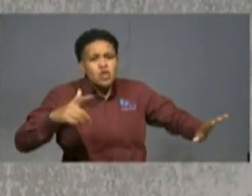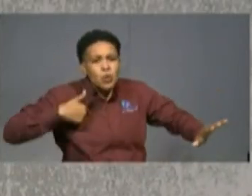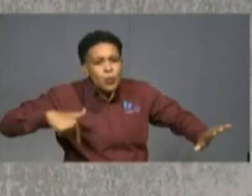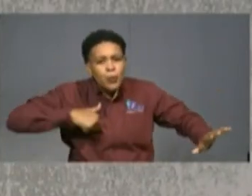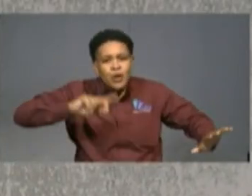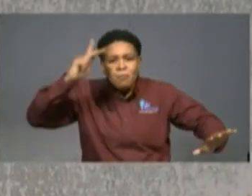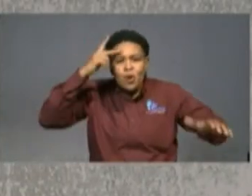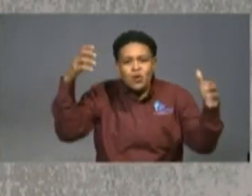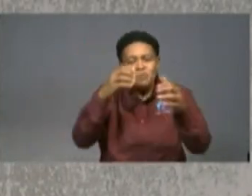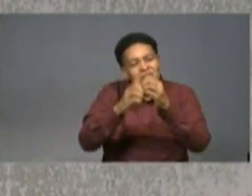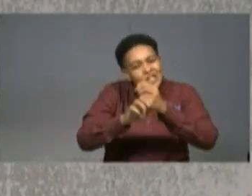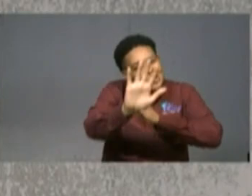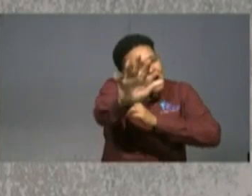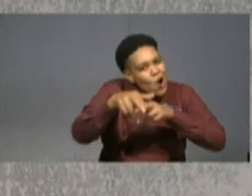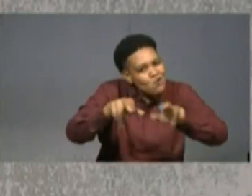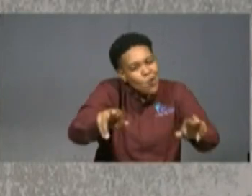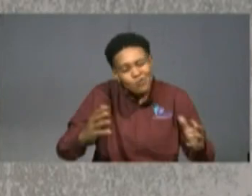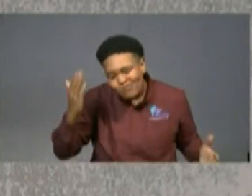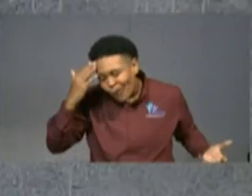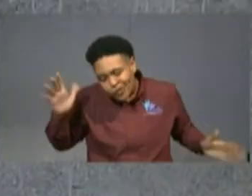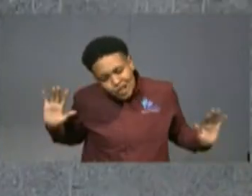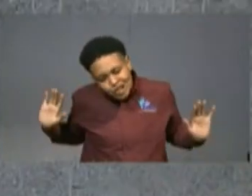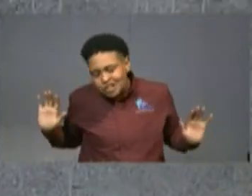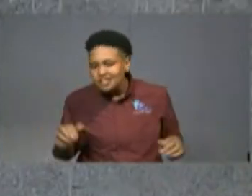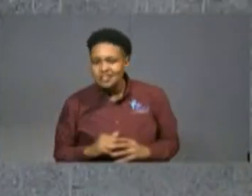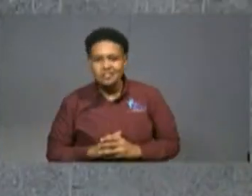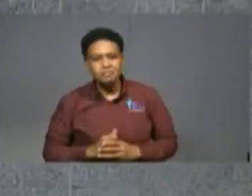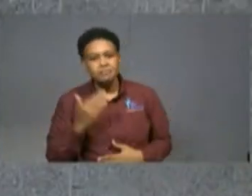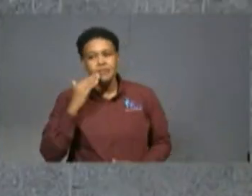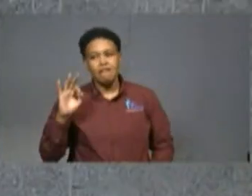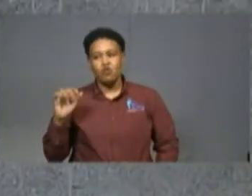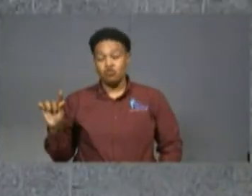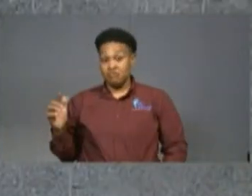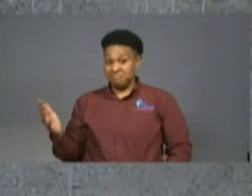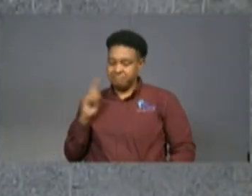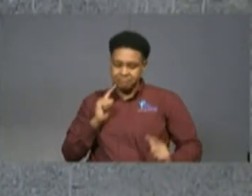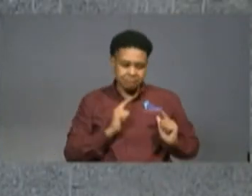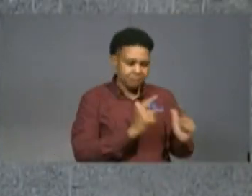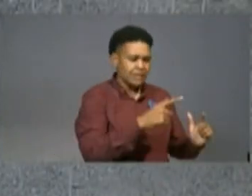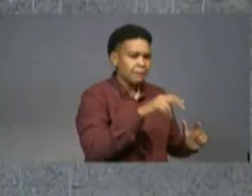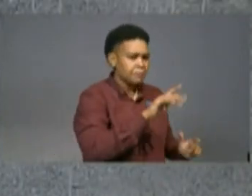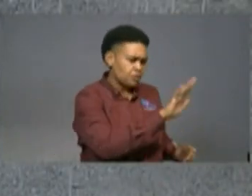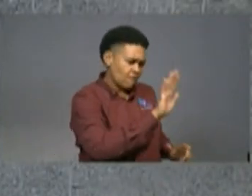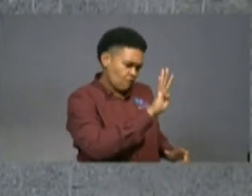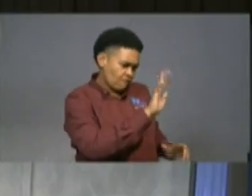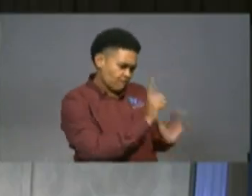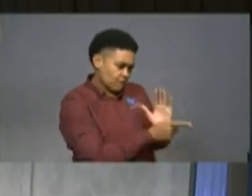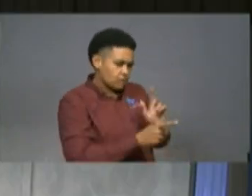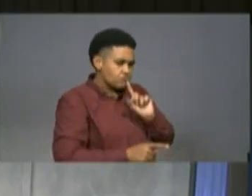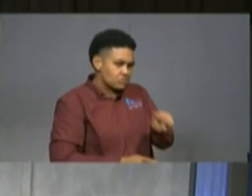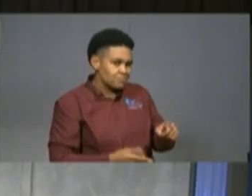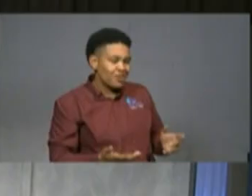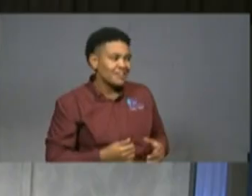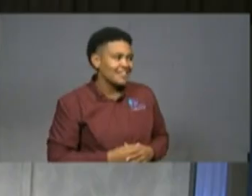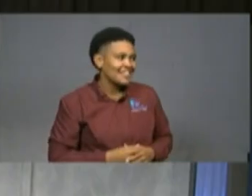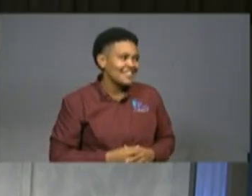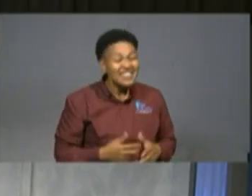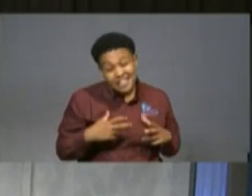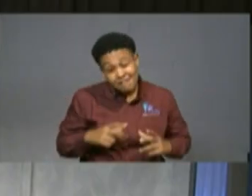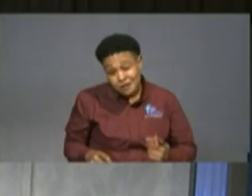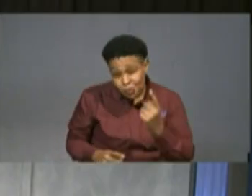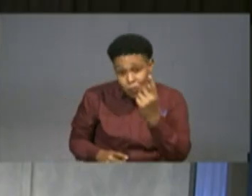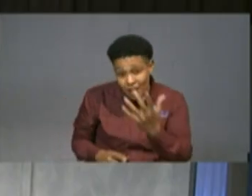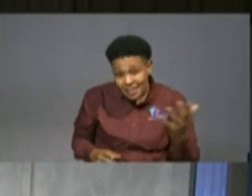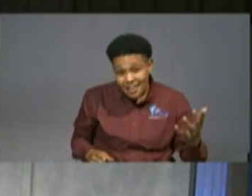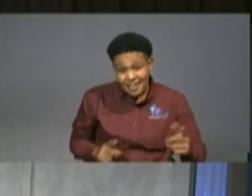party to fix their roads. Thank you so much, Mr. Green. Team PNP, your 45-second rebuttal. Investment is one thing,